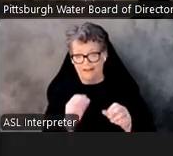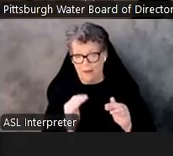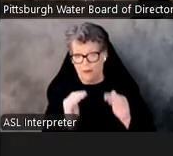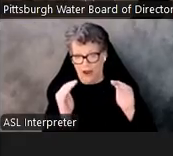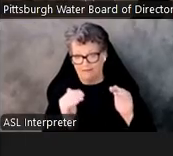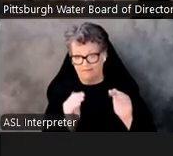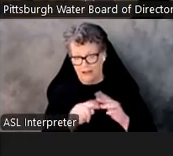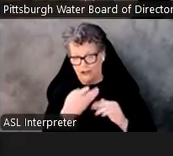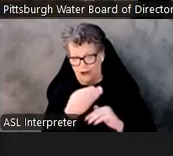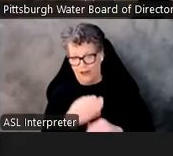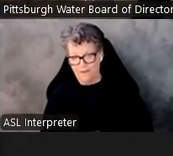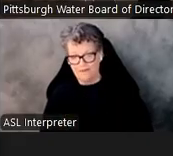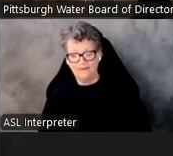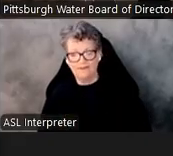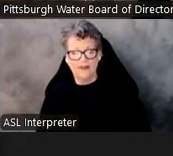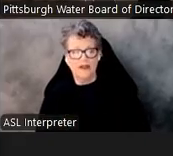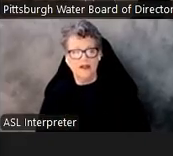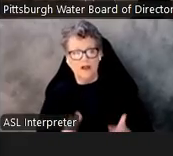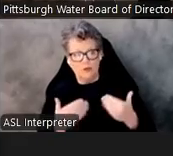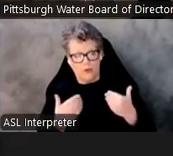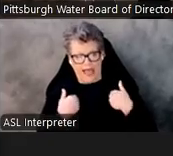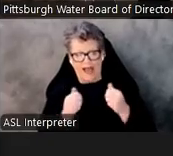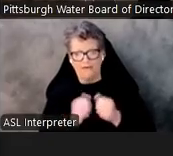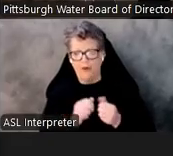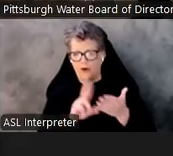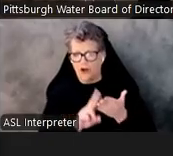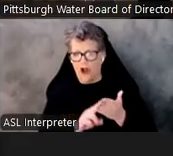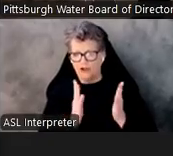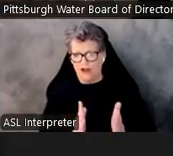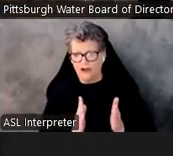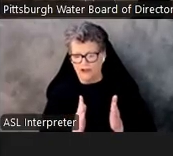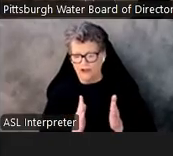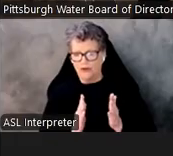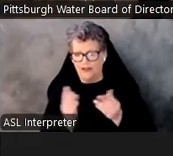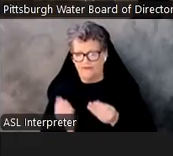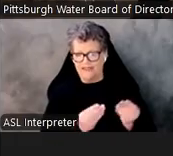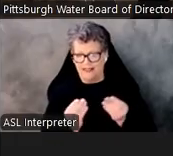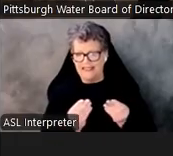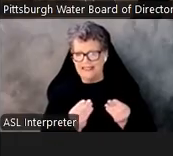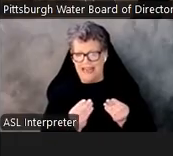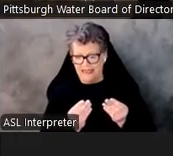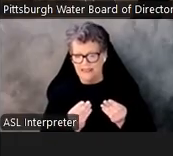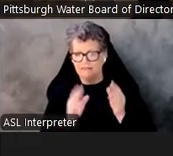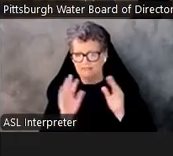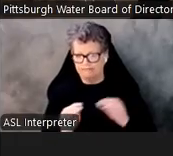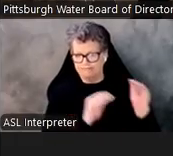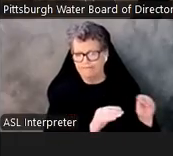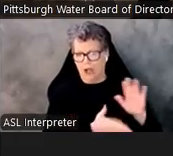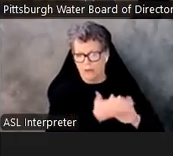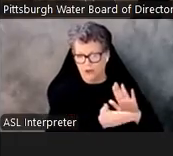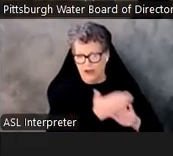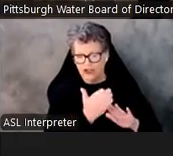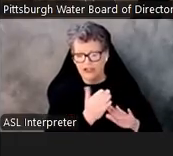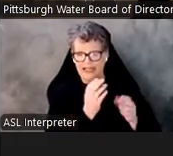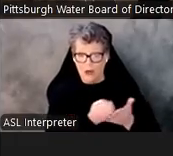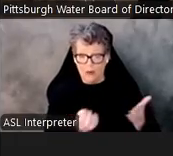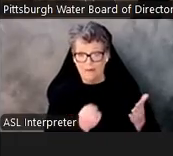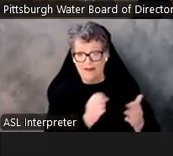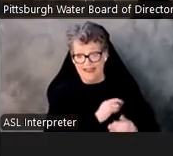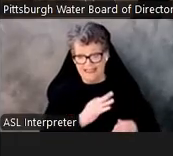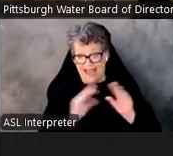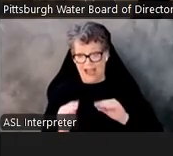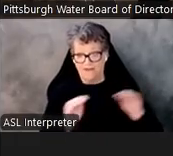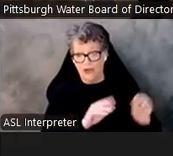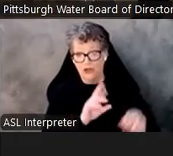there. We have, with our contractor, facilitated the relocation of operations, both the equipment and staff, to